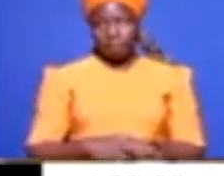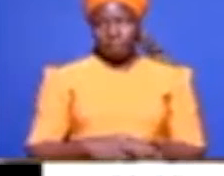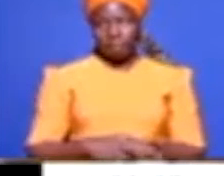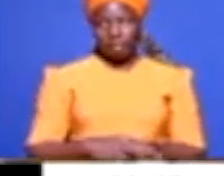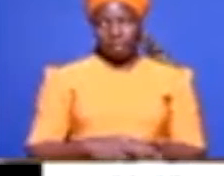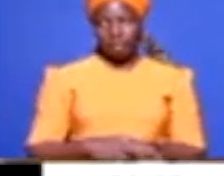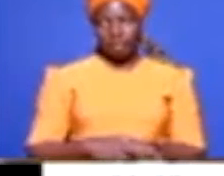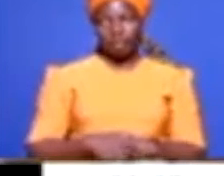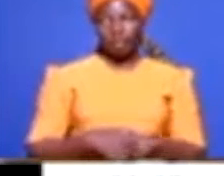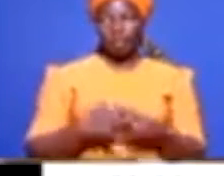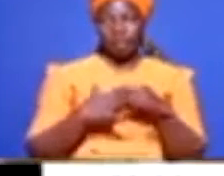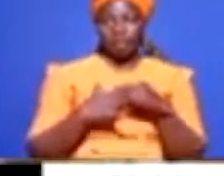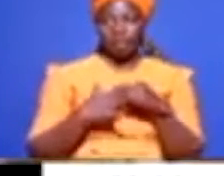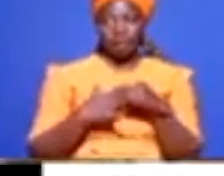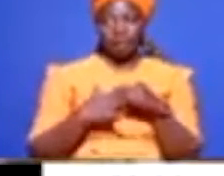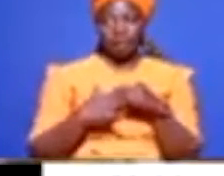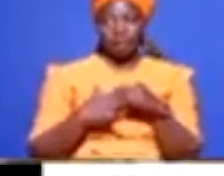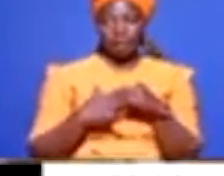Number